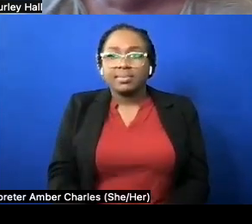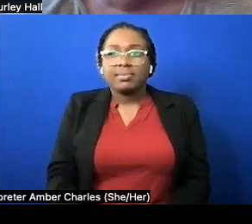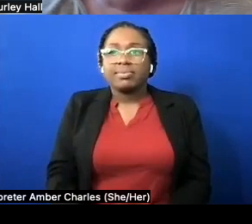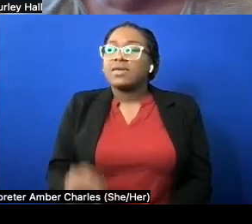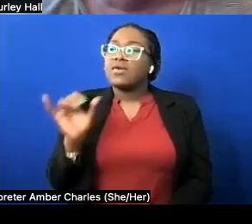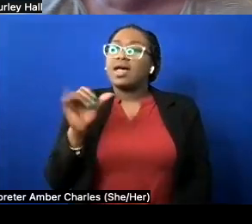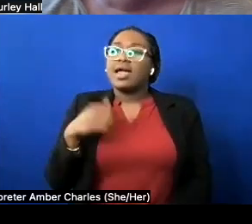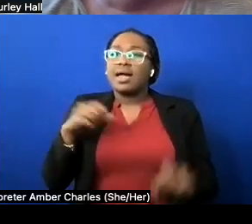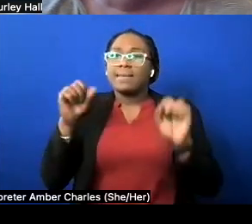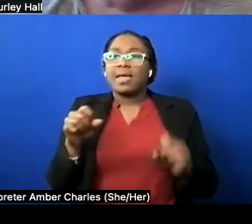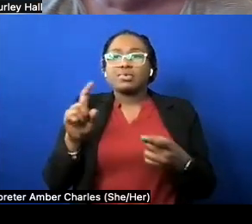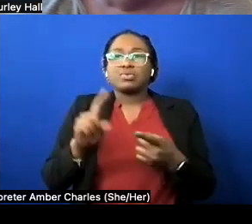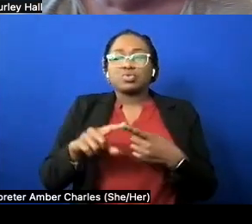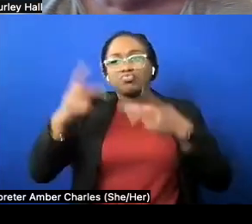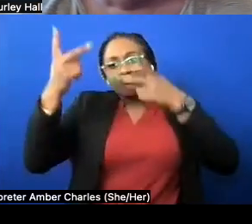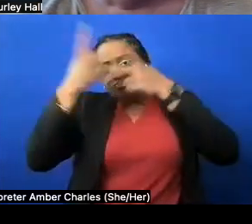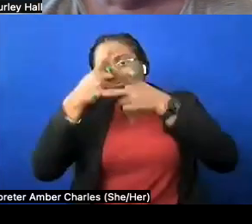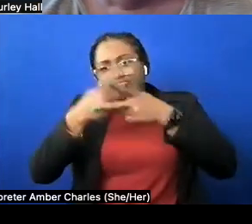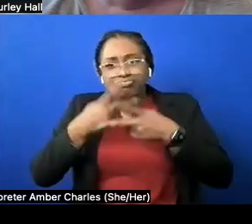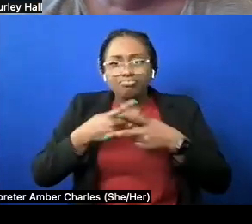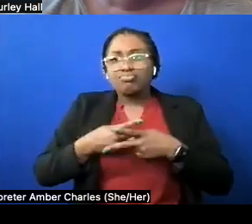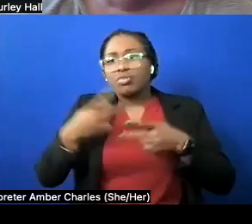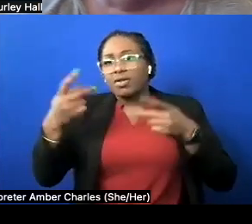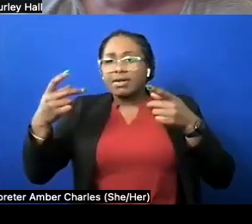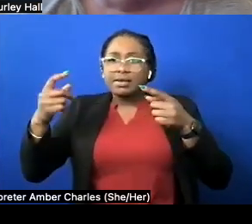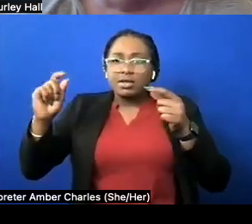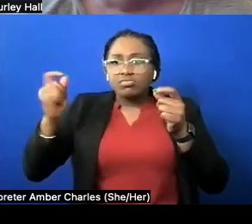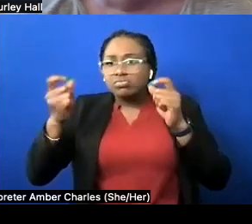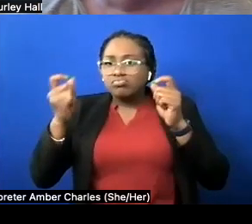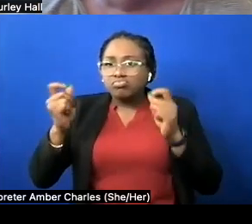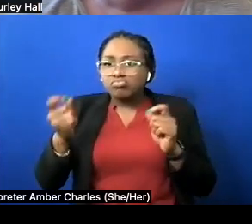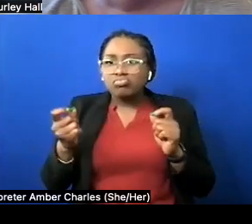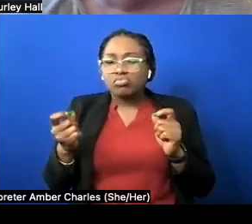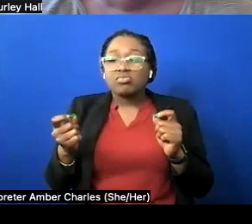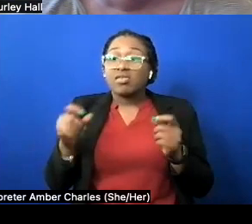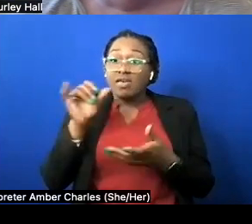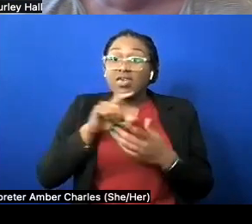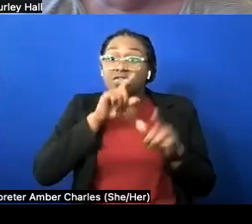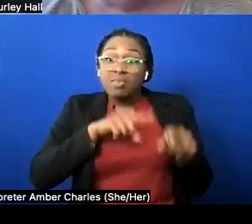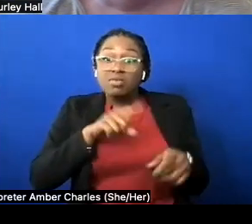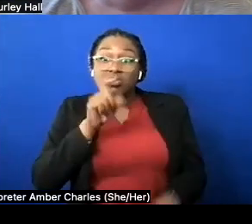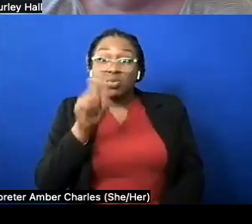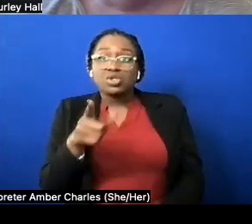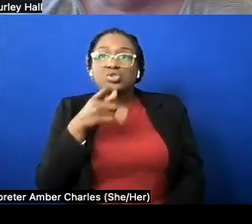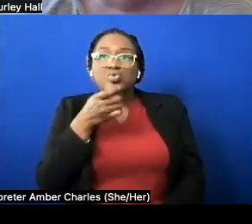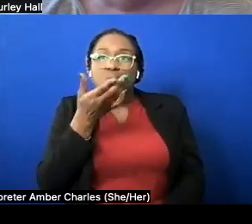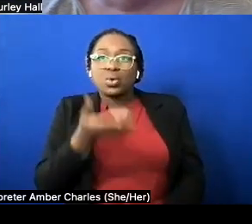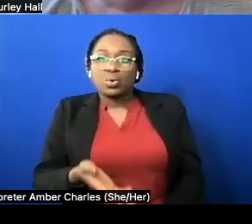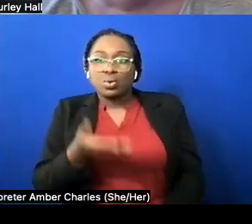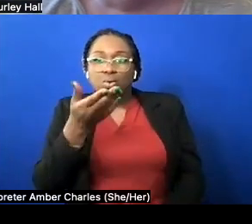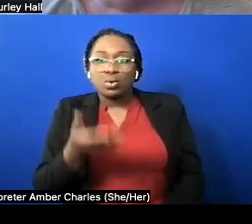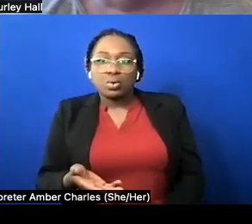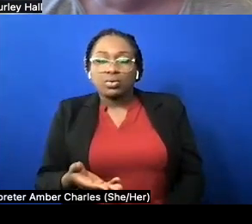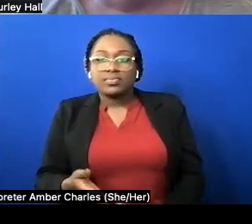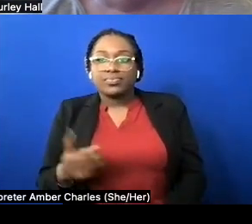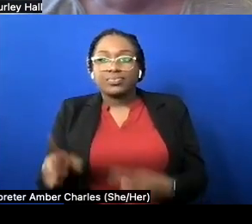like calibrate and recalibrate myself is literally in response to the question, like, who are you? You know what I mean? Like when I